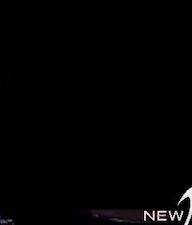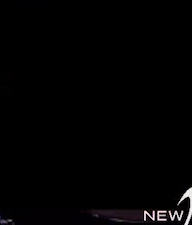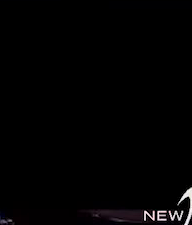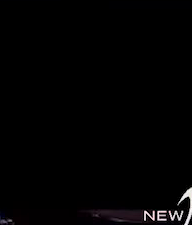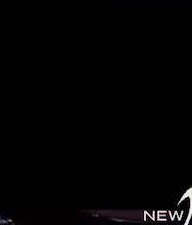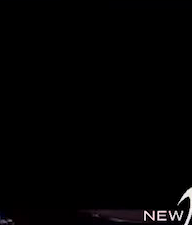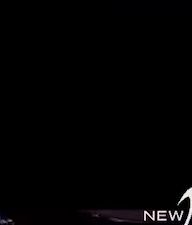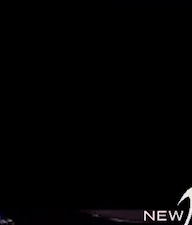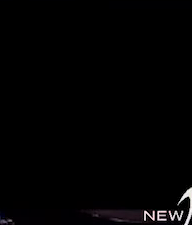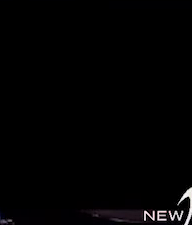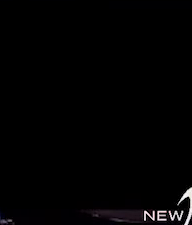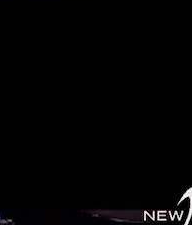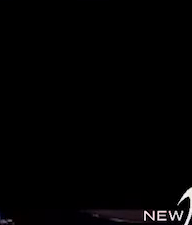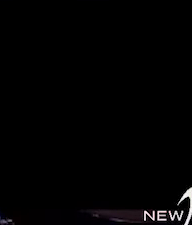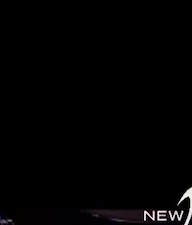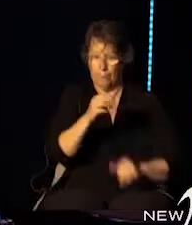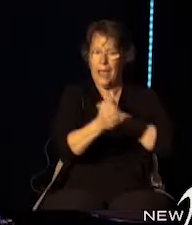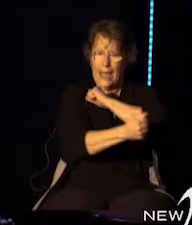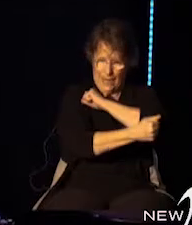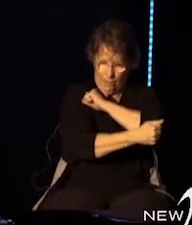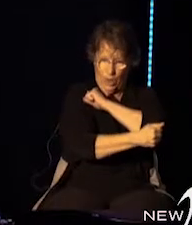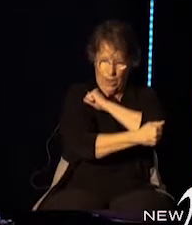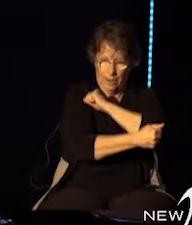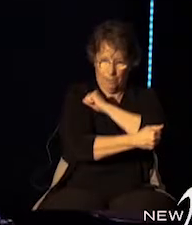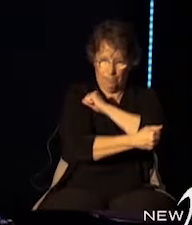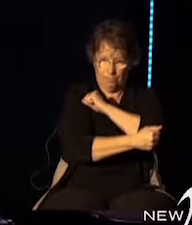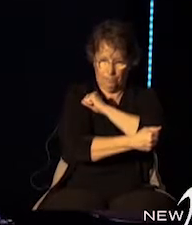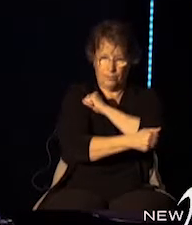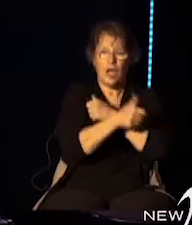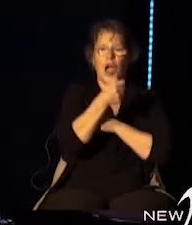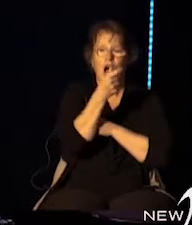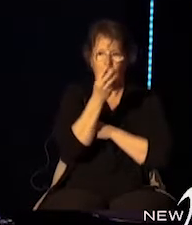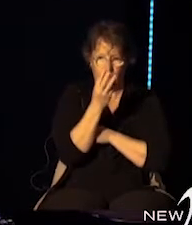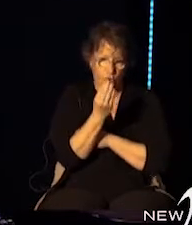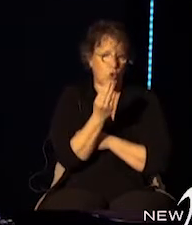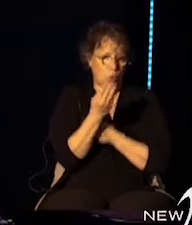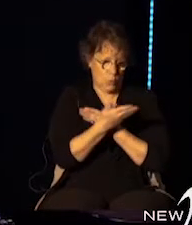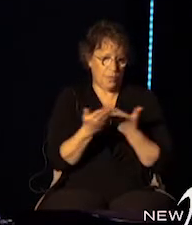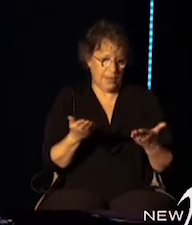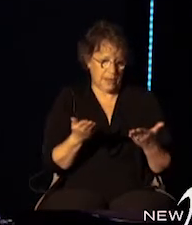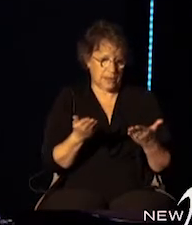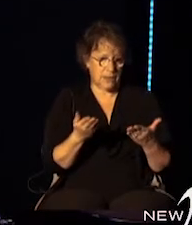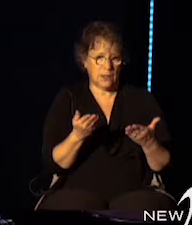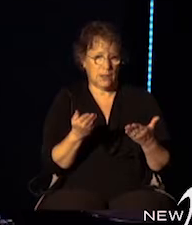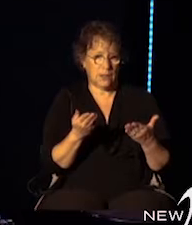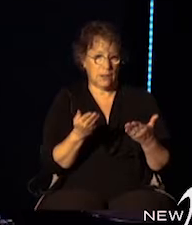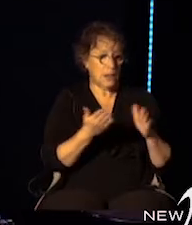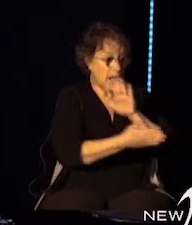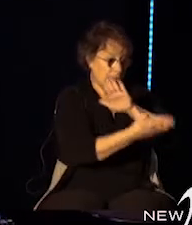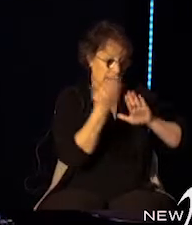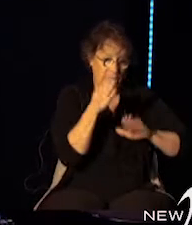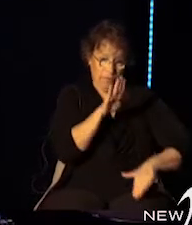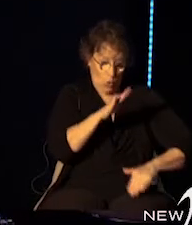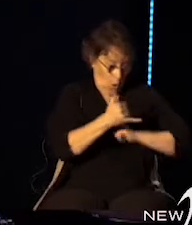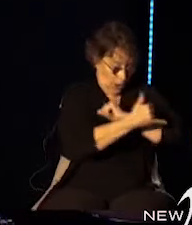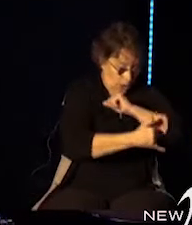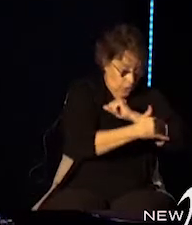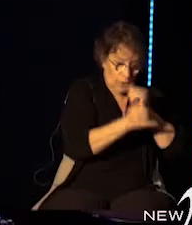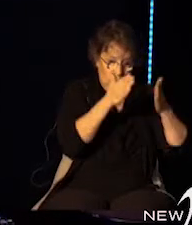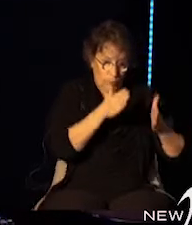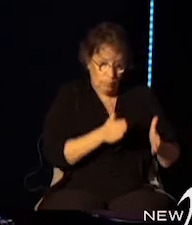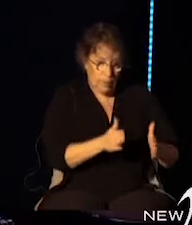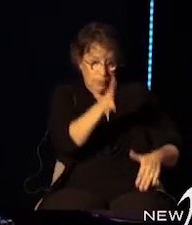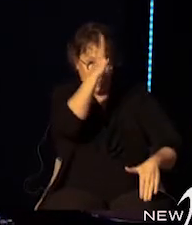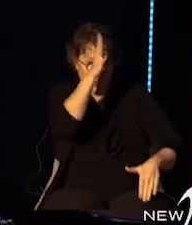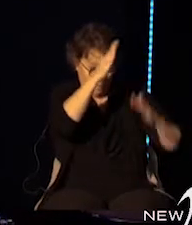said, go from your country and your people and your father's household to the land I will show